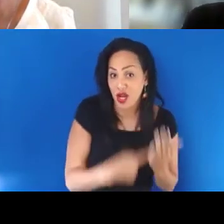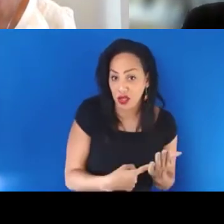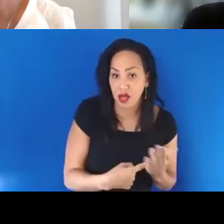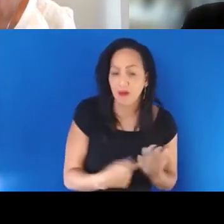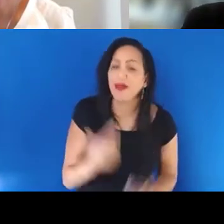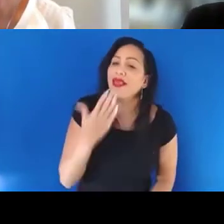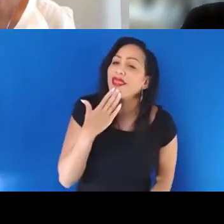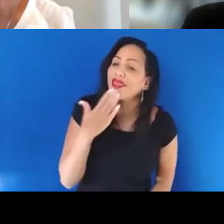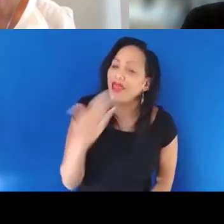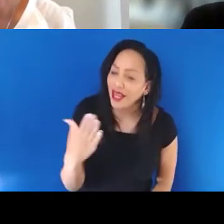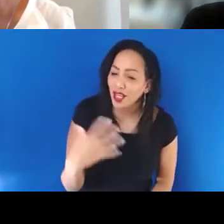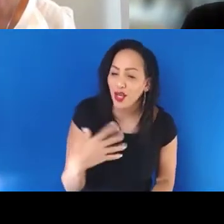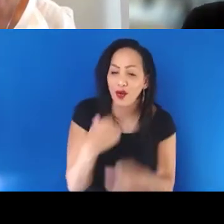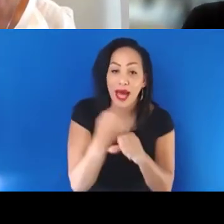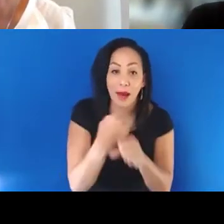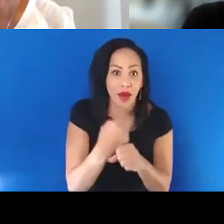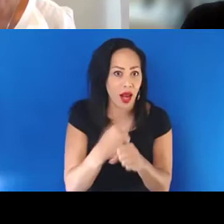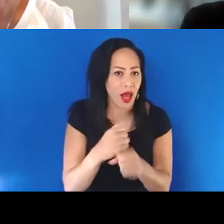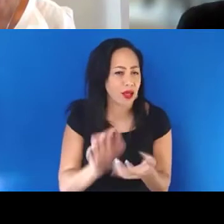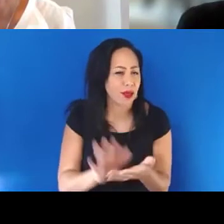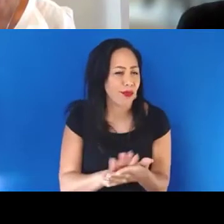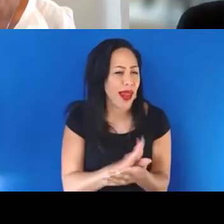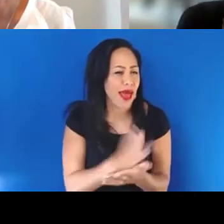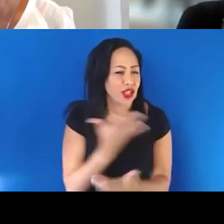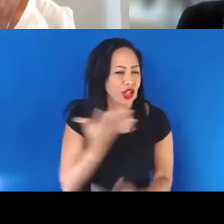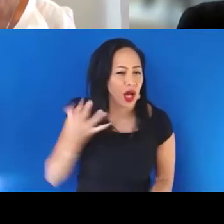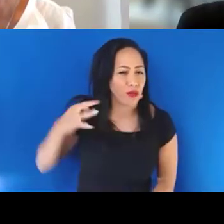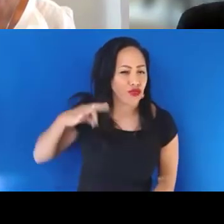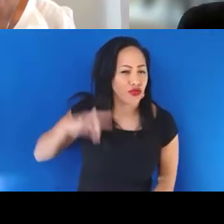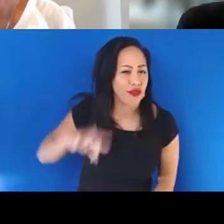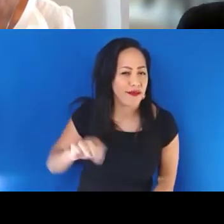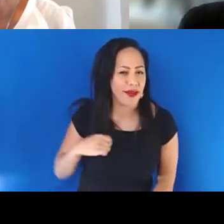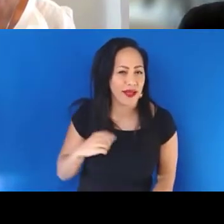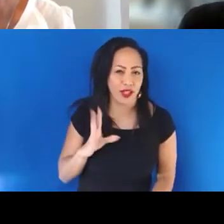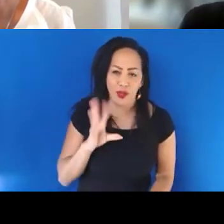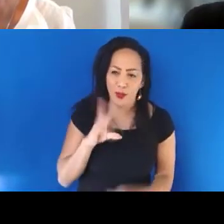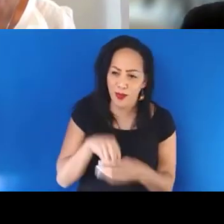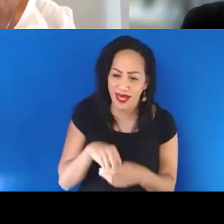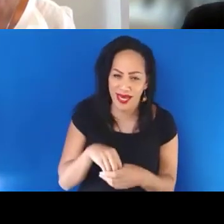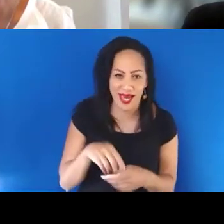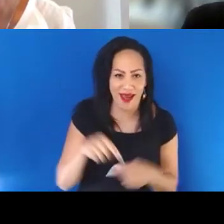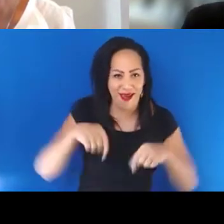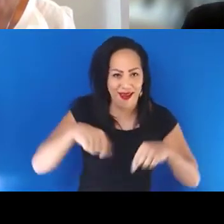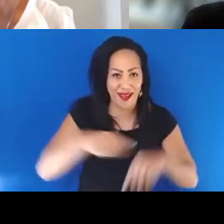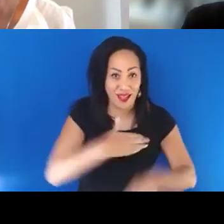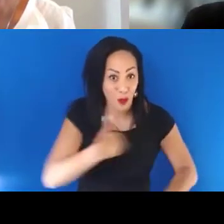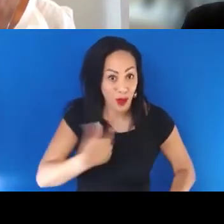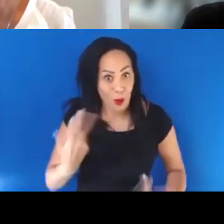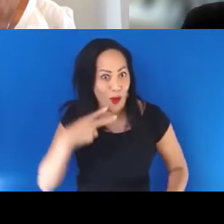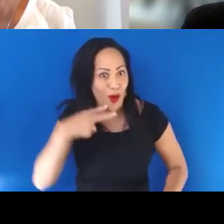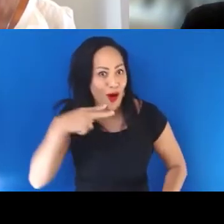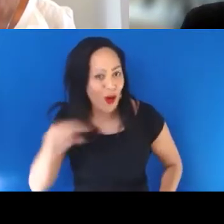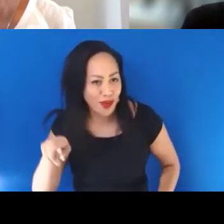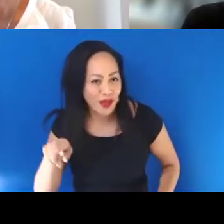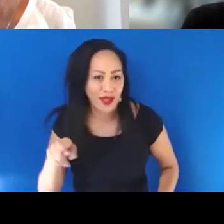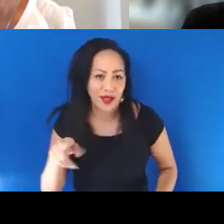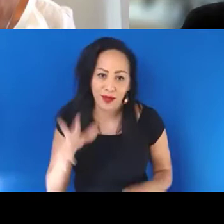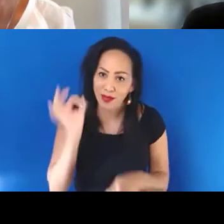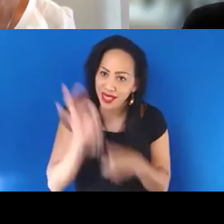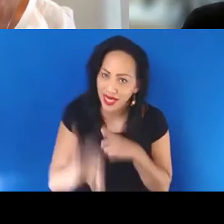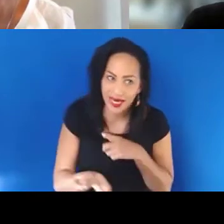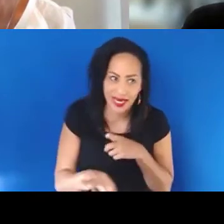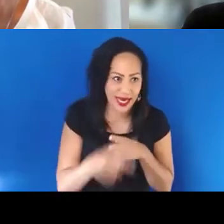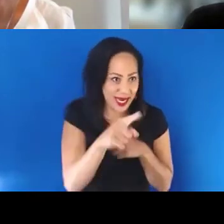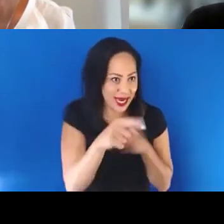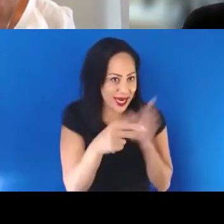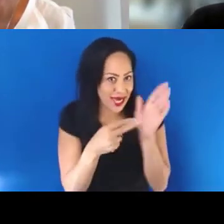real pleasure to be here this morning, a privilege this morning, this afternoon for you, and Natalie, particularly to you, thank you